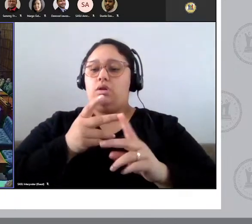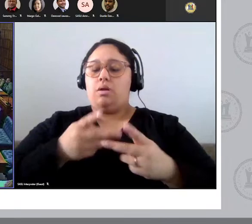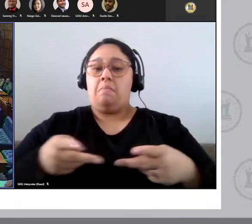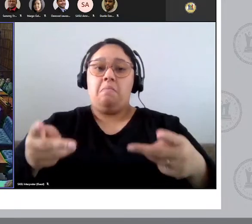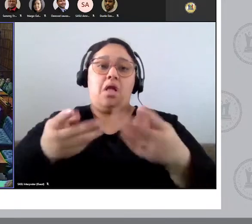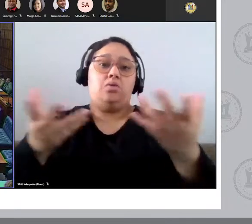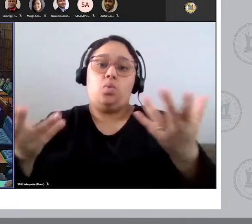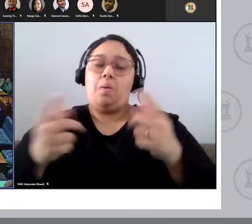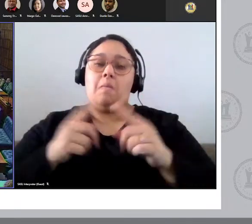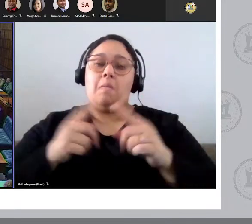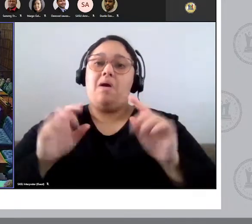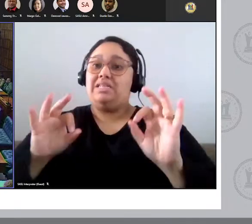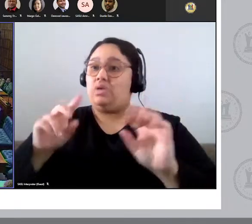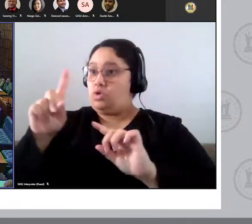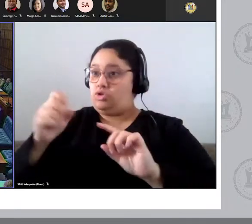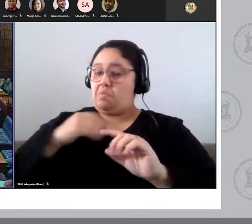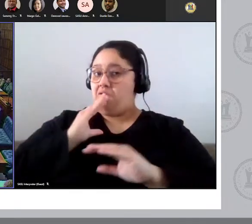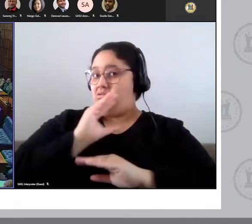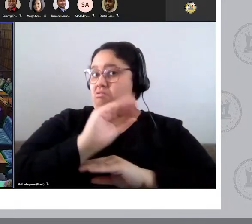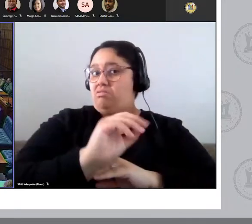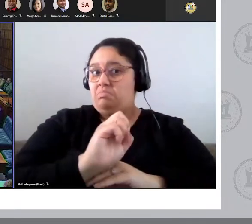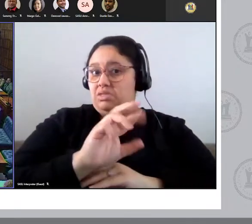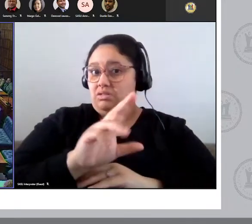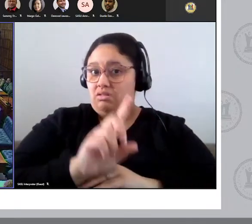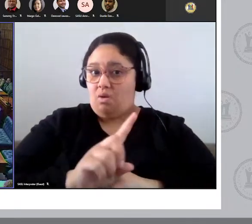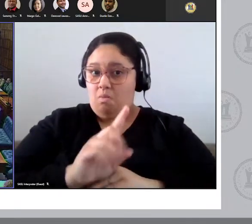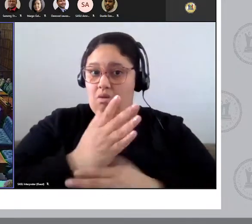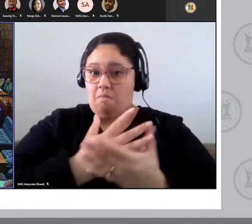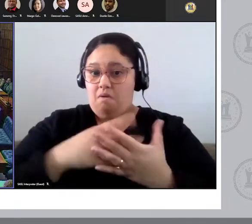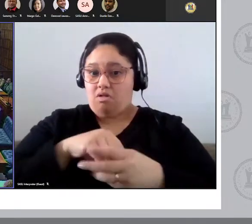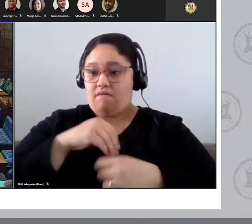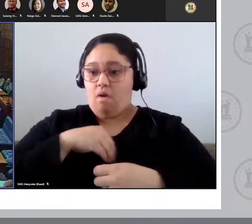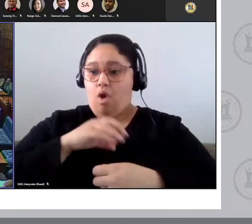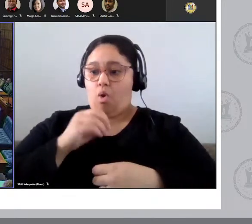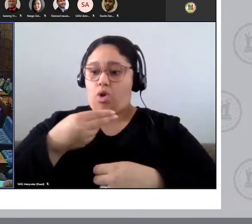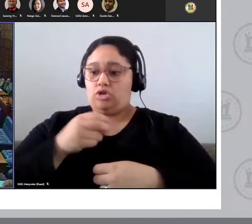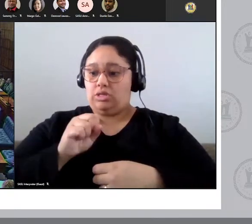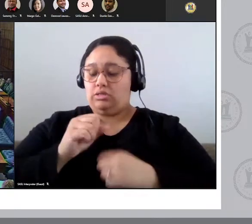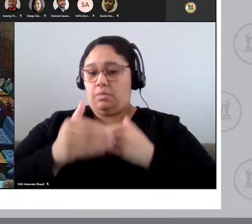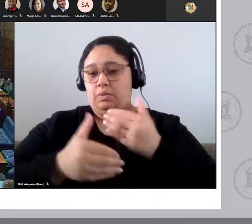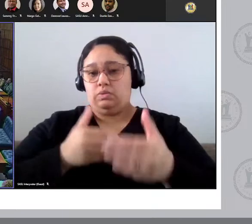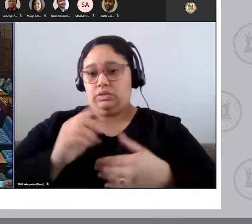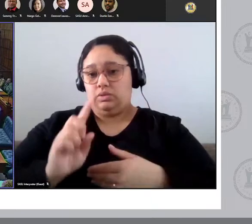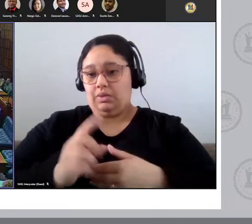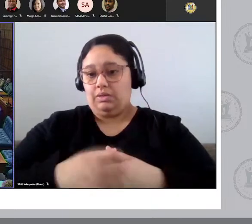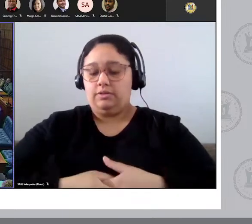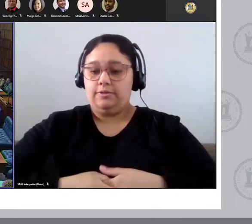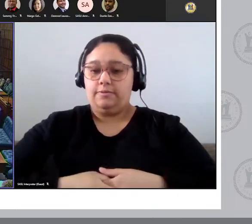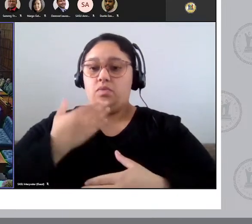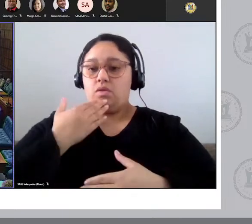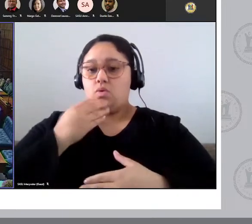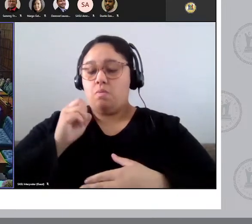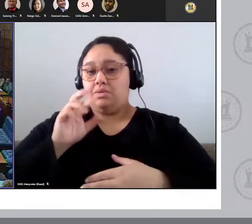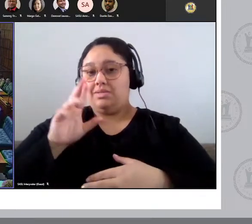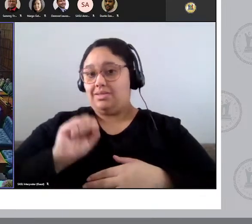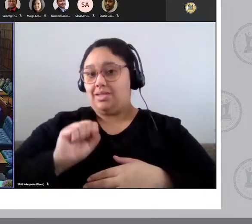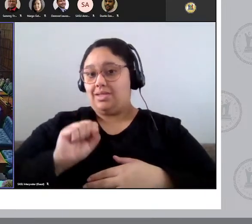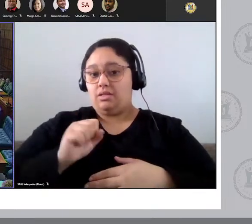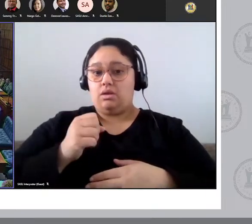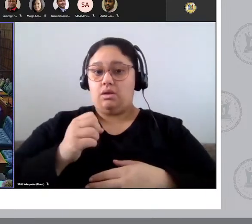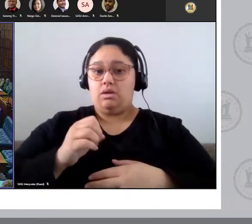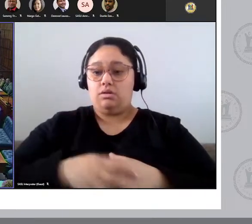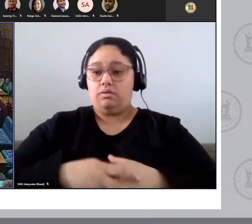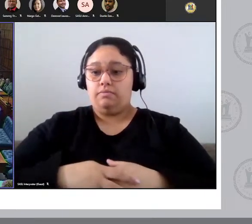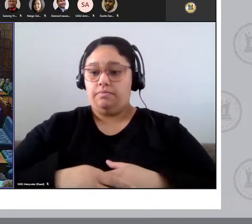with regards to the specific question, I'm just going to ask Mr. Dolman as part of our OHS processes. Thank you, Mr. Secretary. Mr. Dolman.